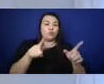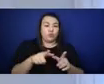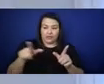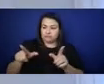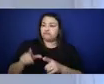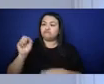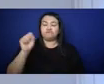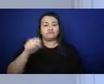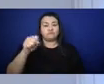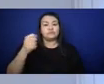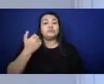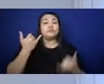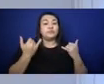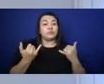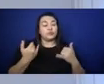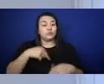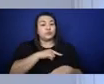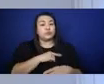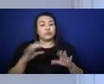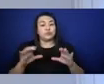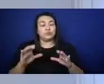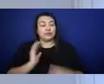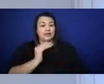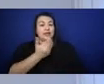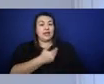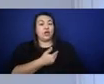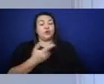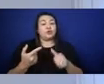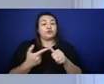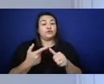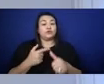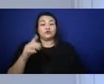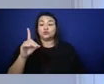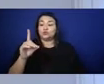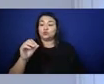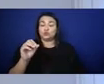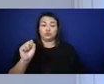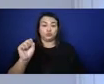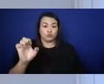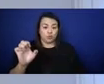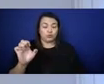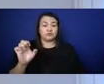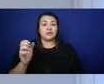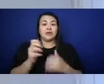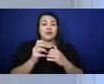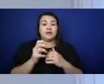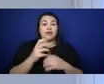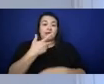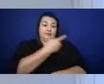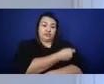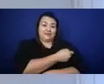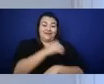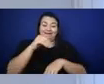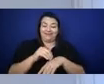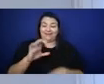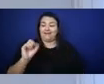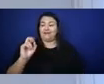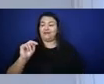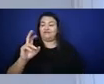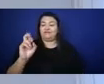There we are. So I'm assuming that they received it at the city. So we do have